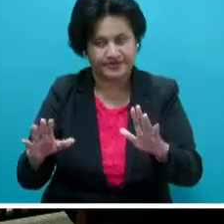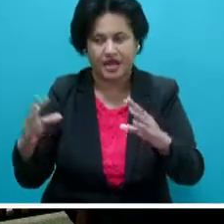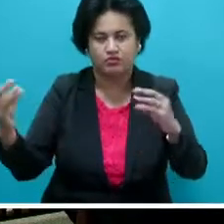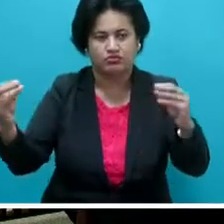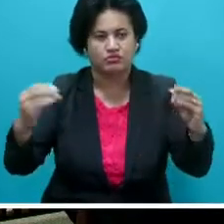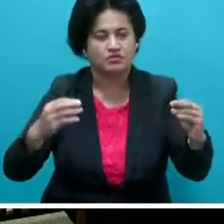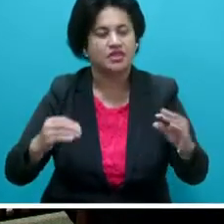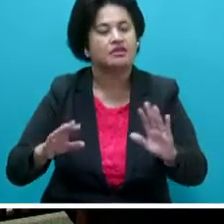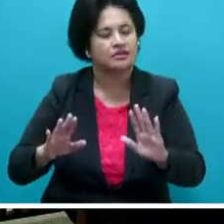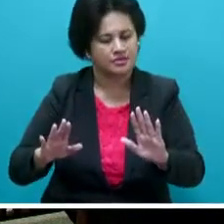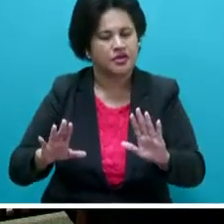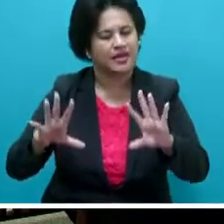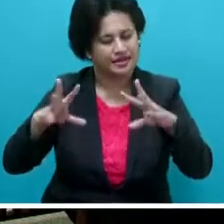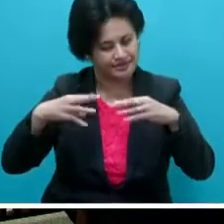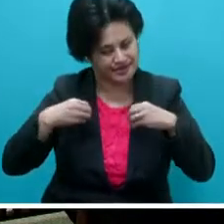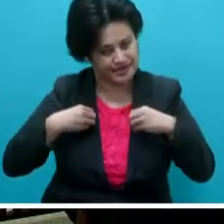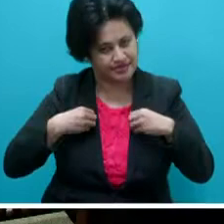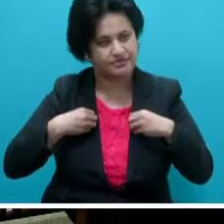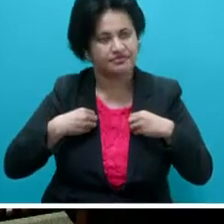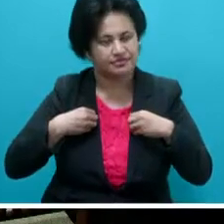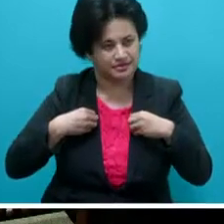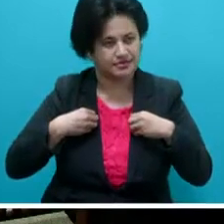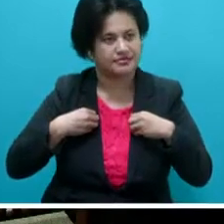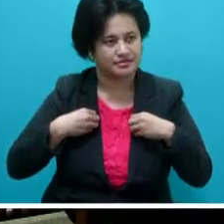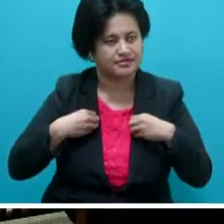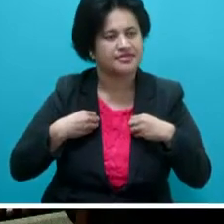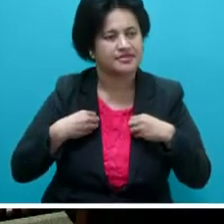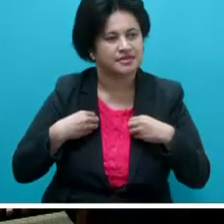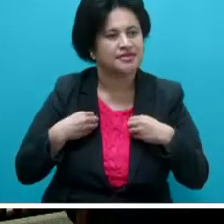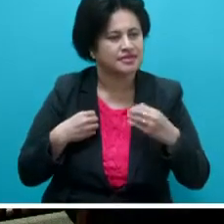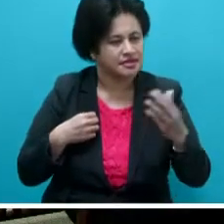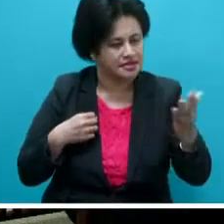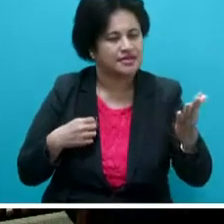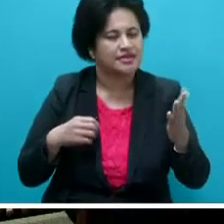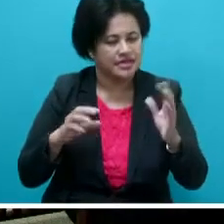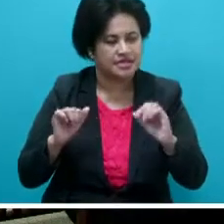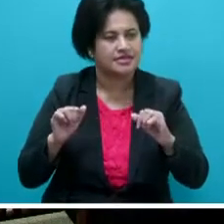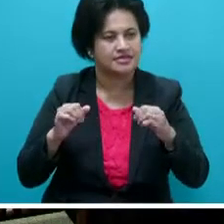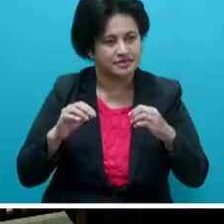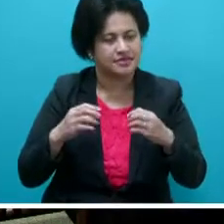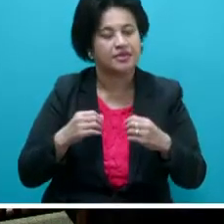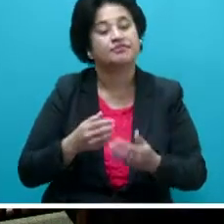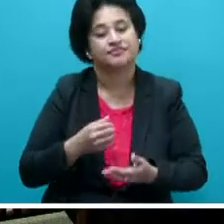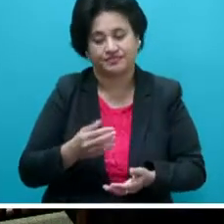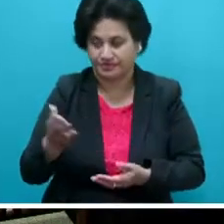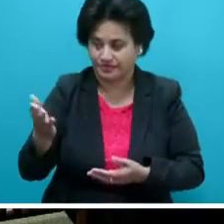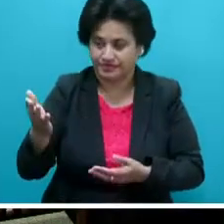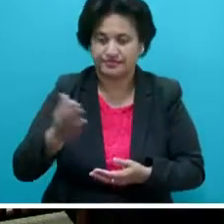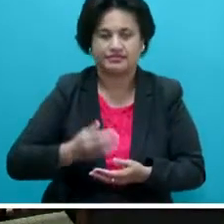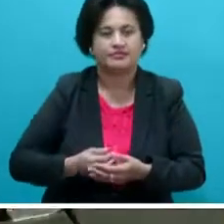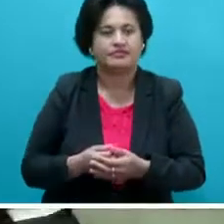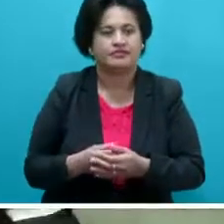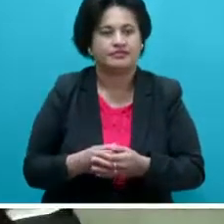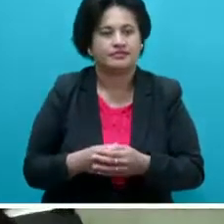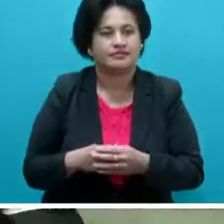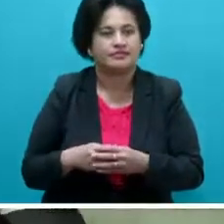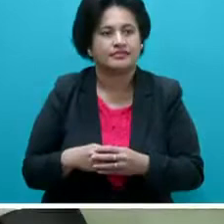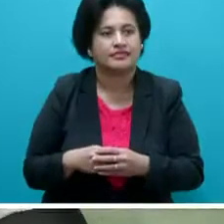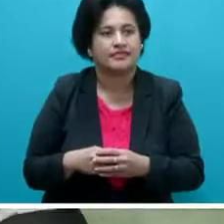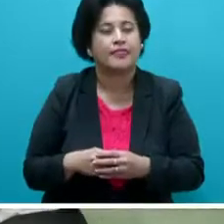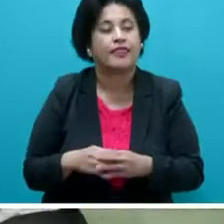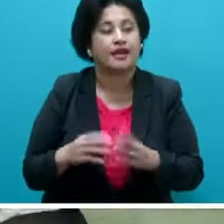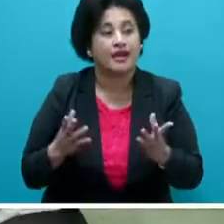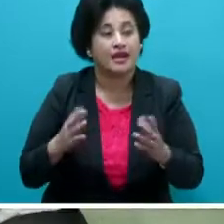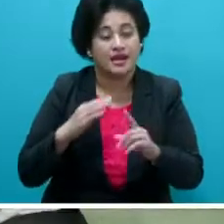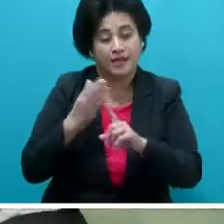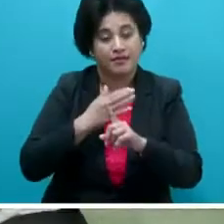Your point is taken. Your point is taken. You have the floor. Huh? Mr. Speaker, just